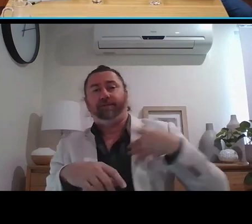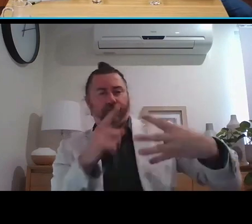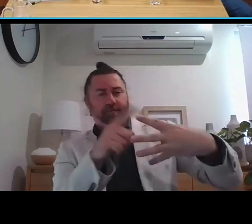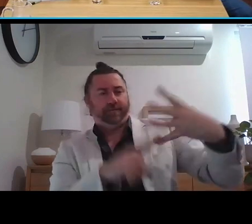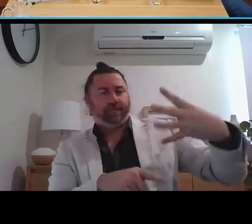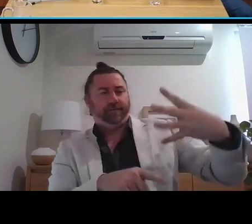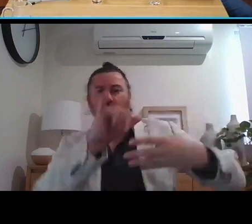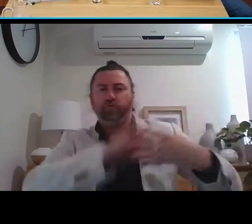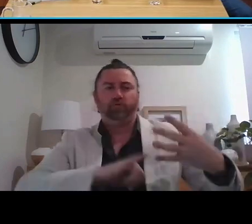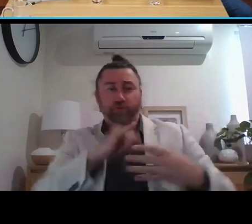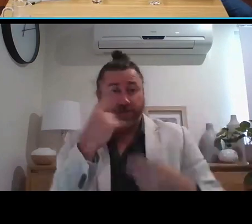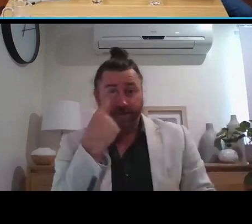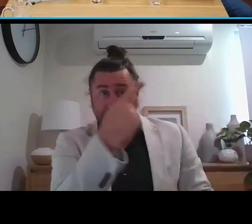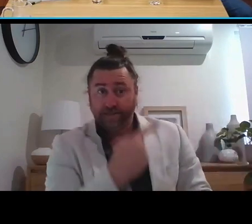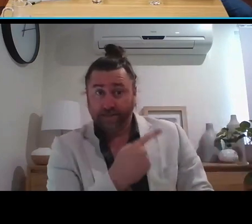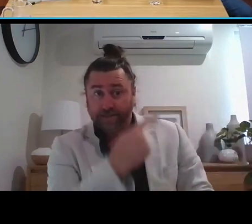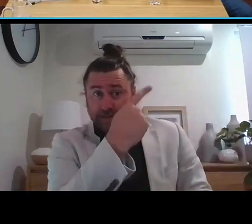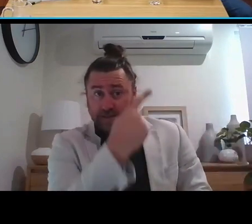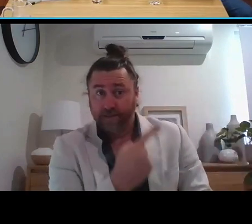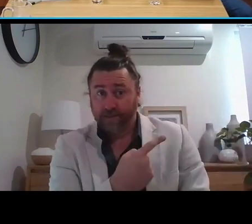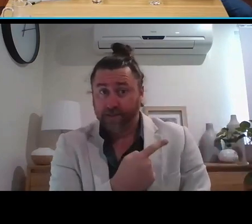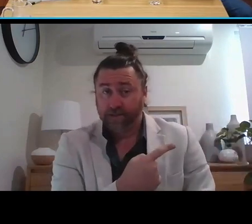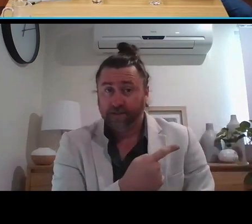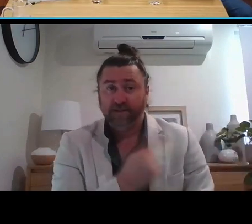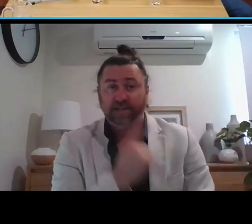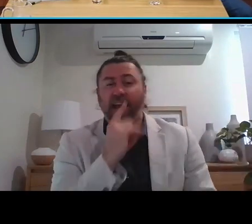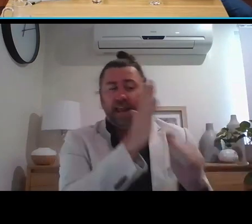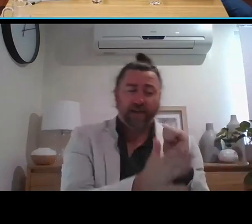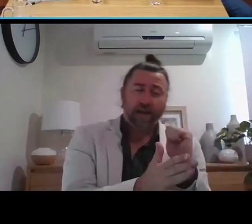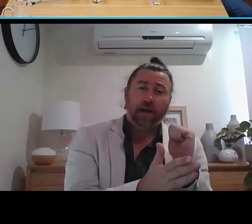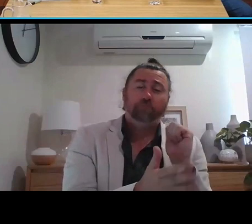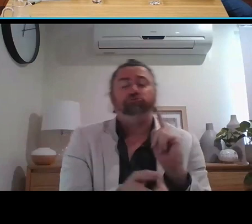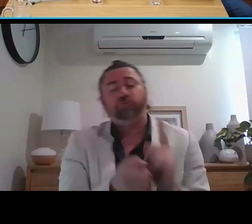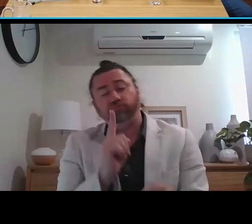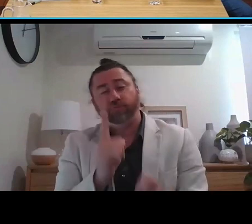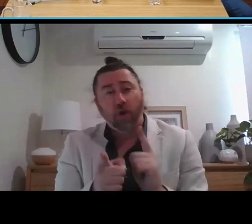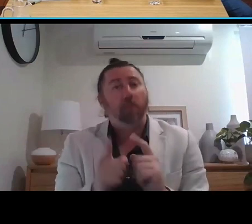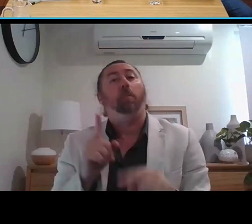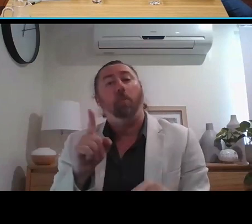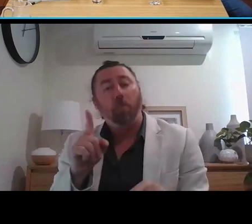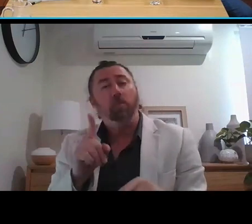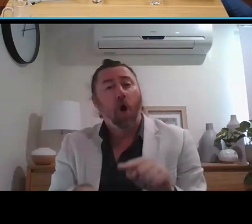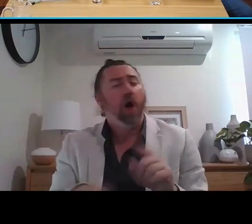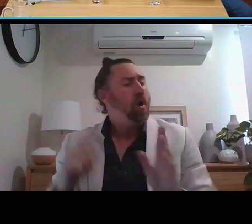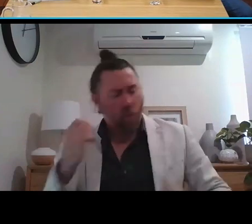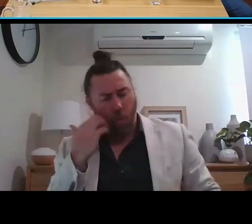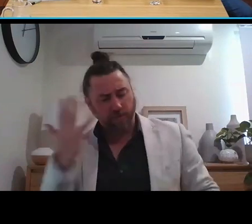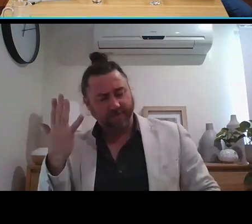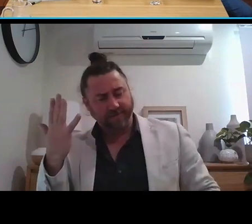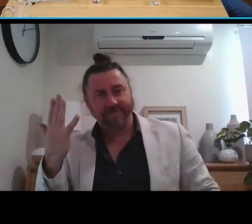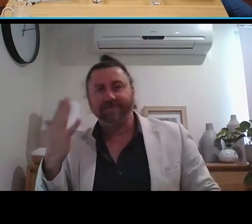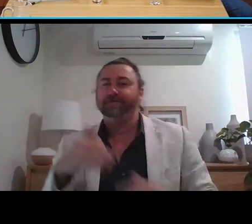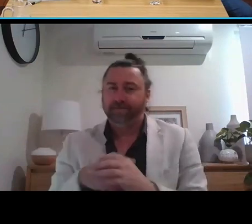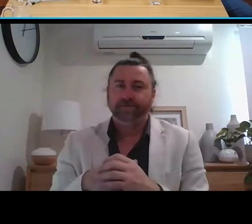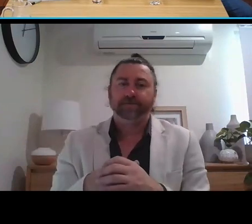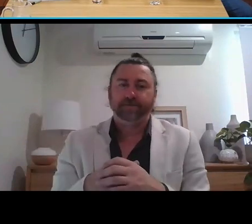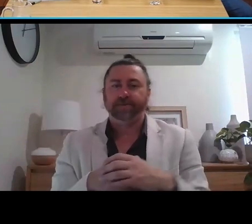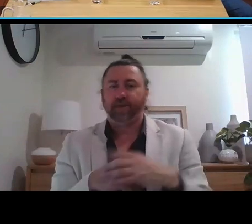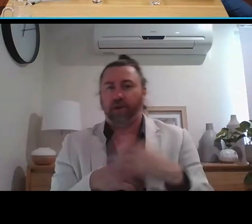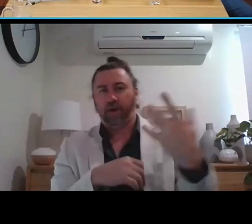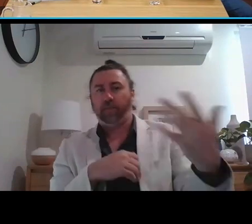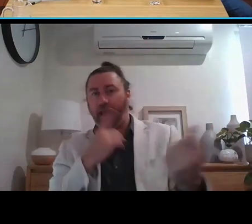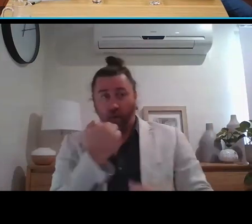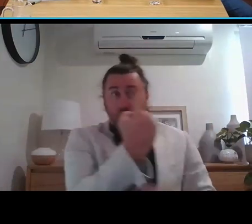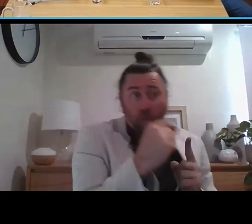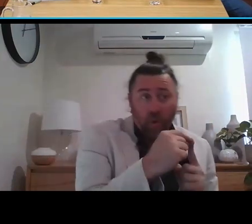see these listed on the screen, and these responses are never, some of the time, most of the time, or always. 1 through to 4 points is